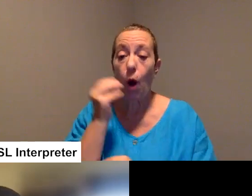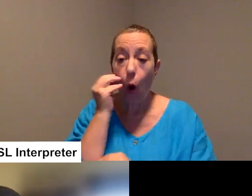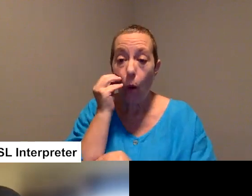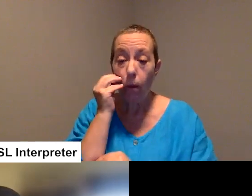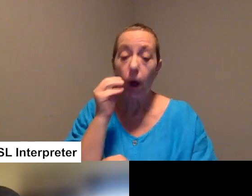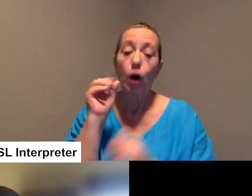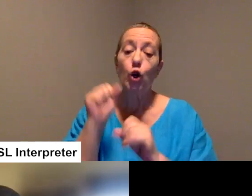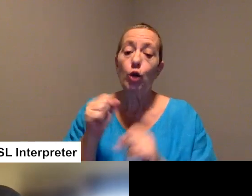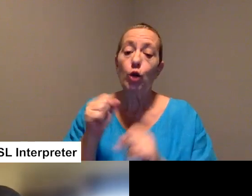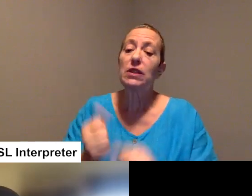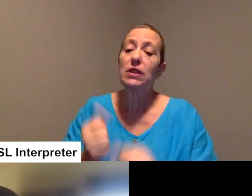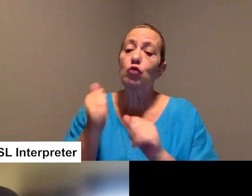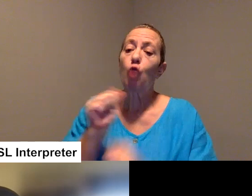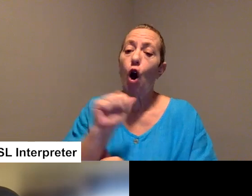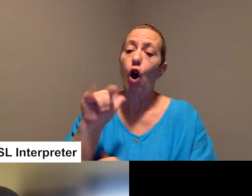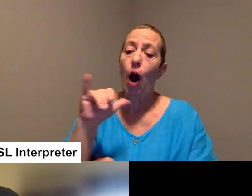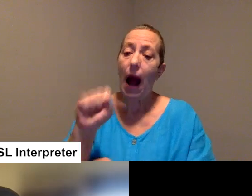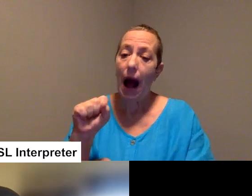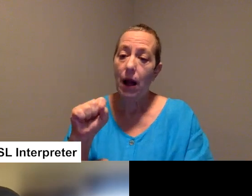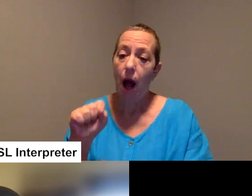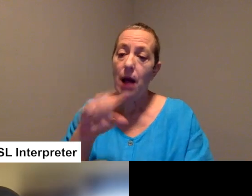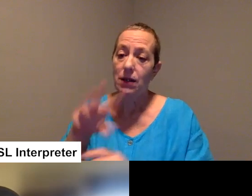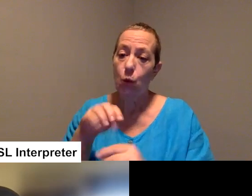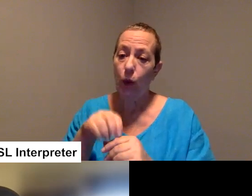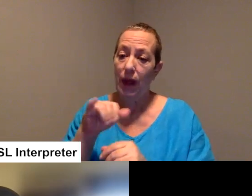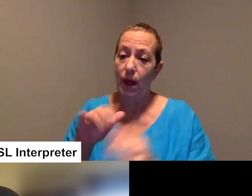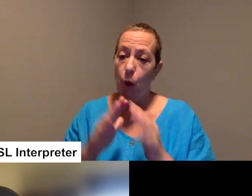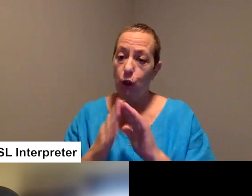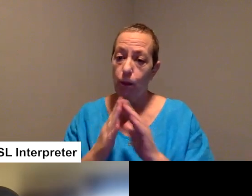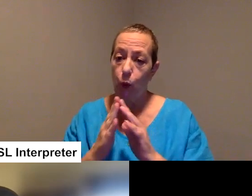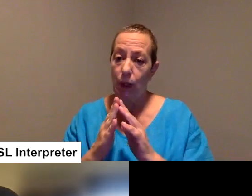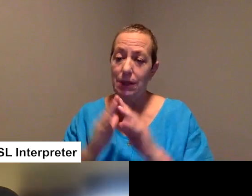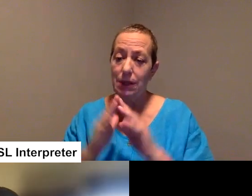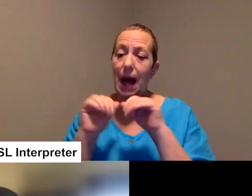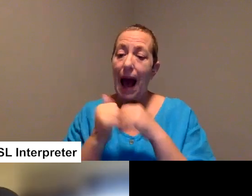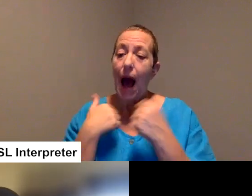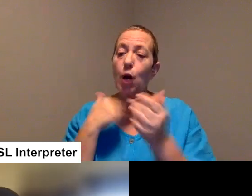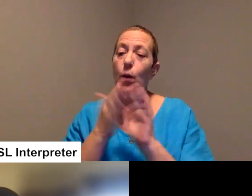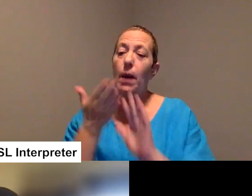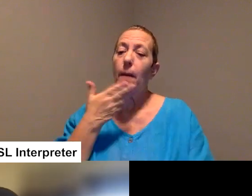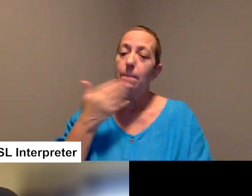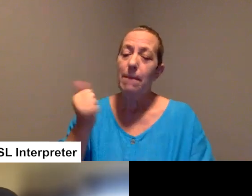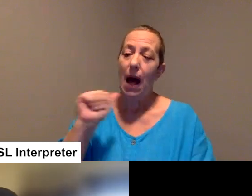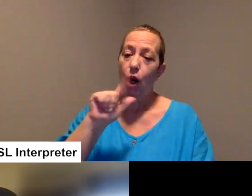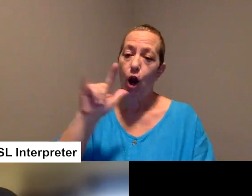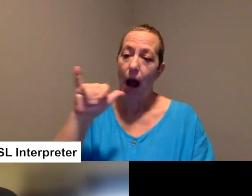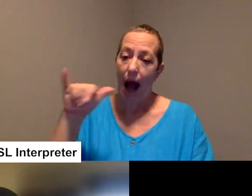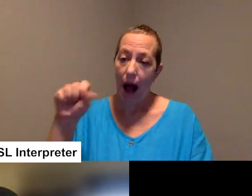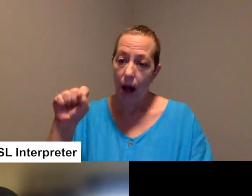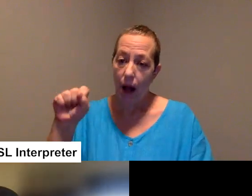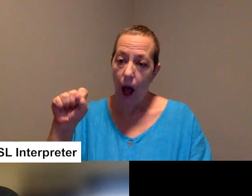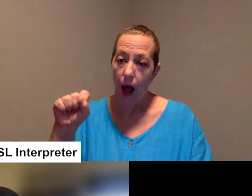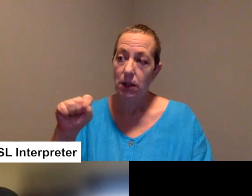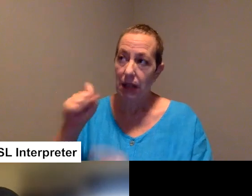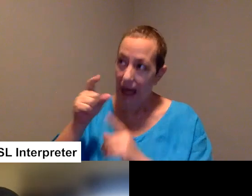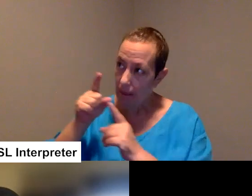with communication differences within those communities. How do we become better allies and accomplices in moving towards